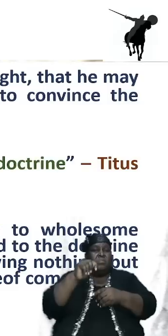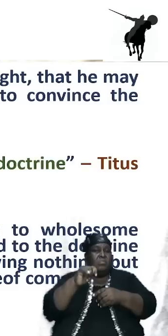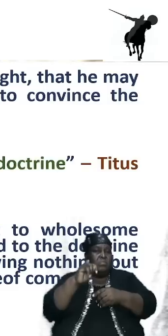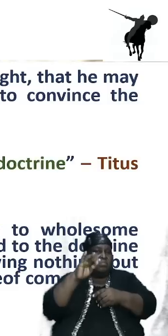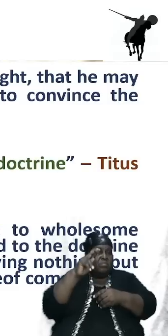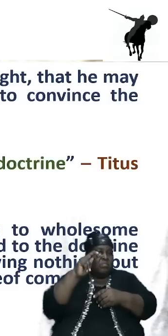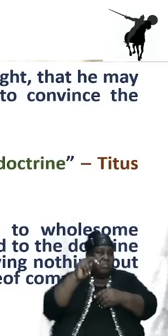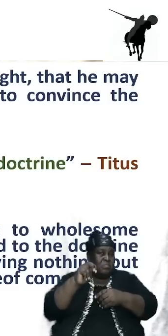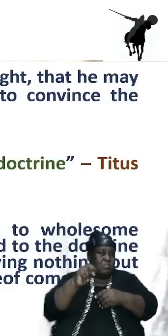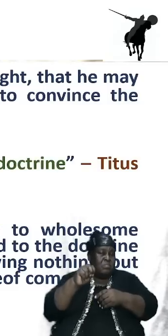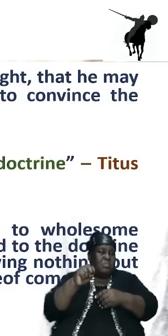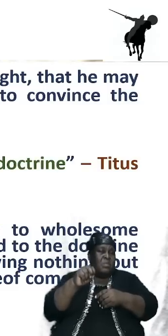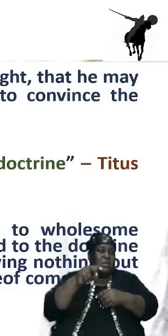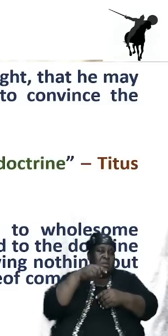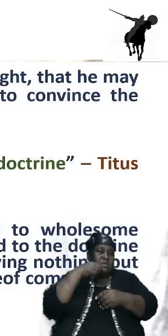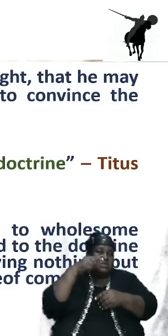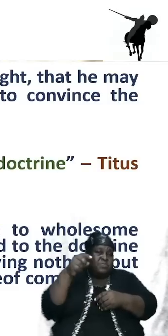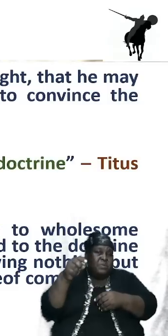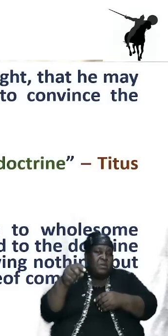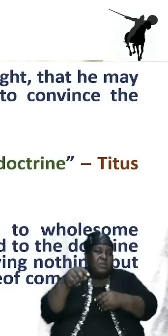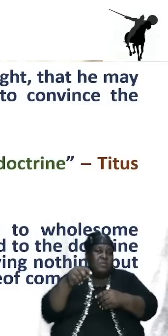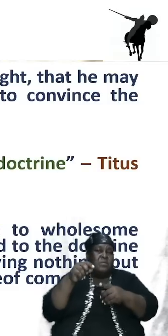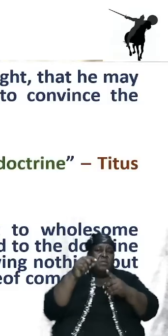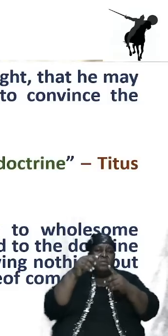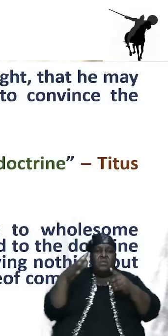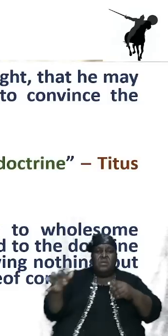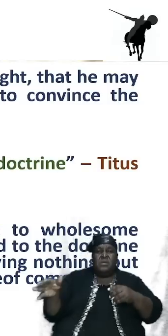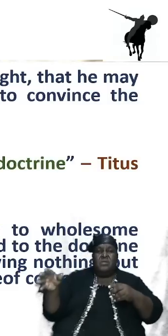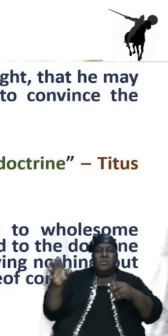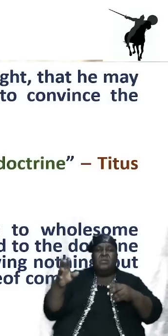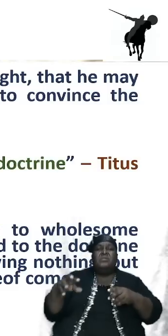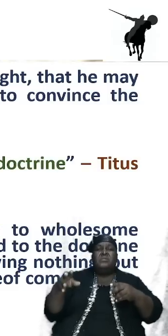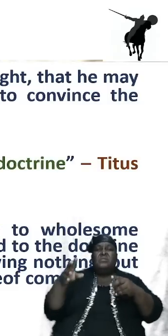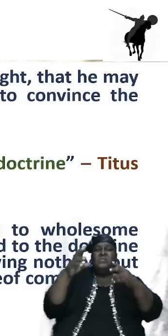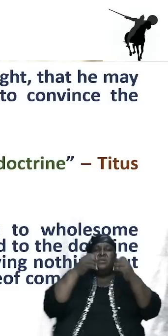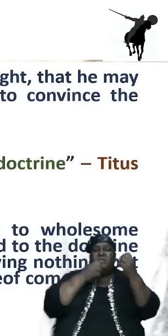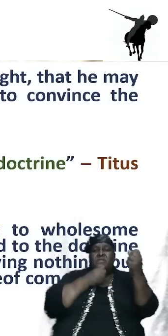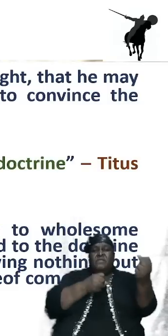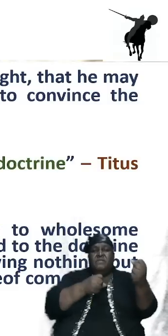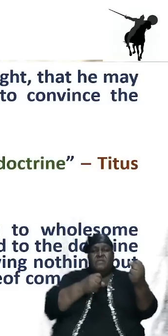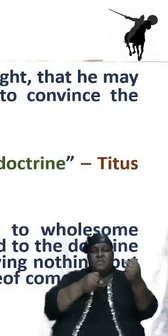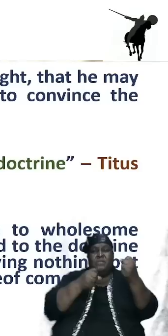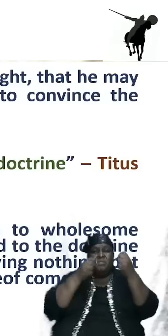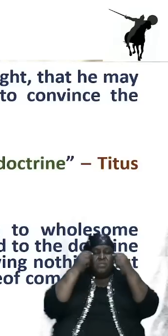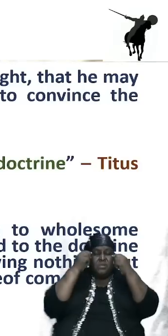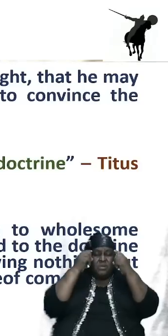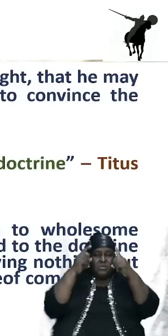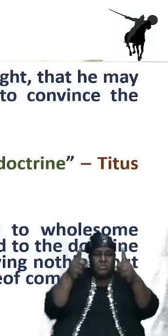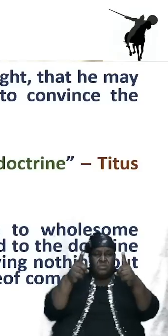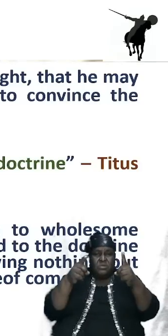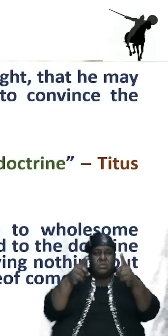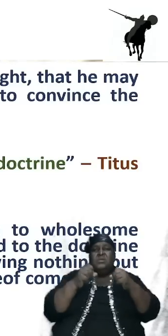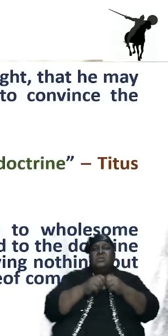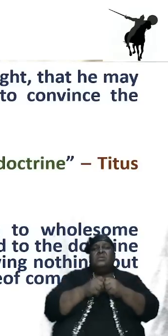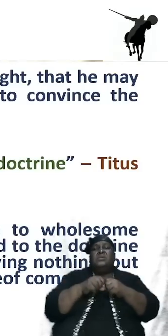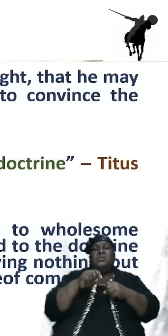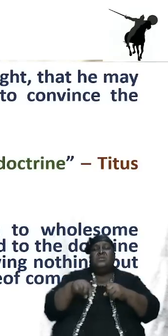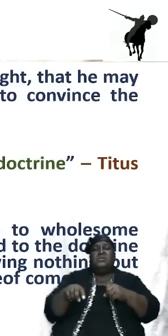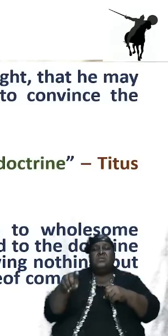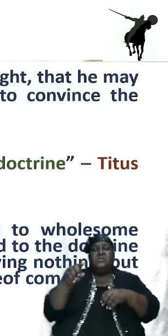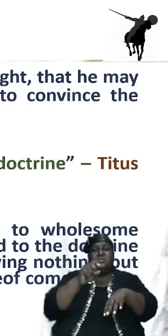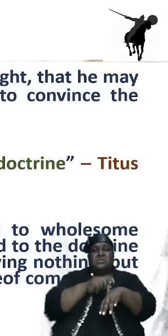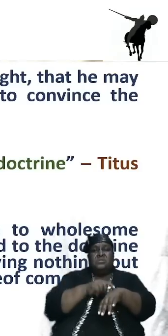1. But speak thou the things which become sound doctrine. In this season, as I said before, we need people who would